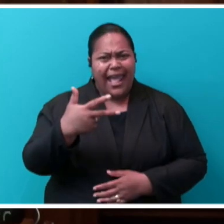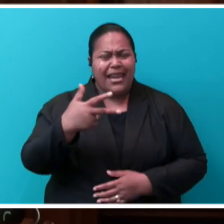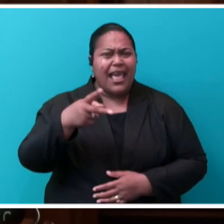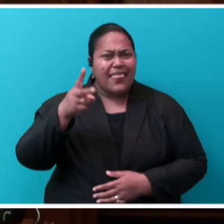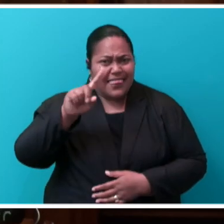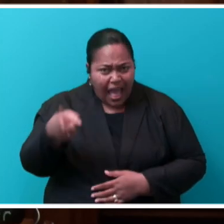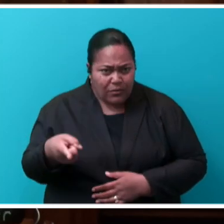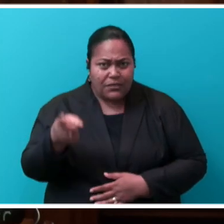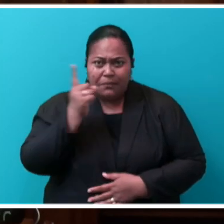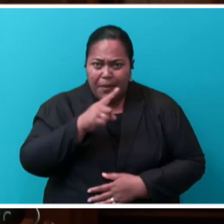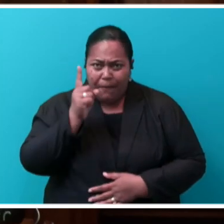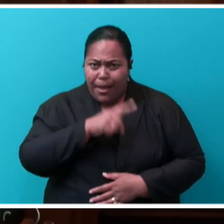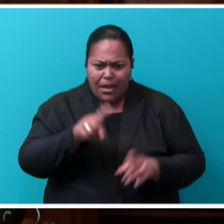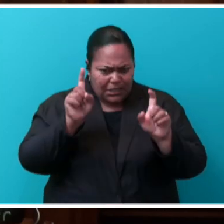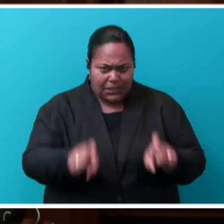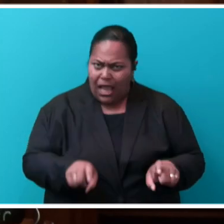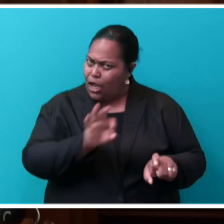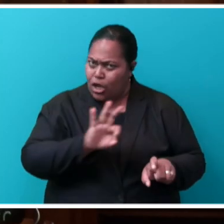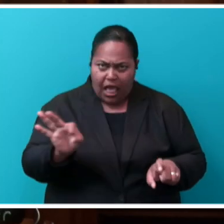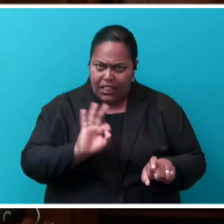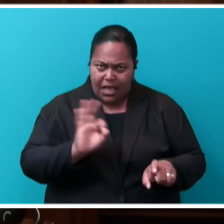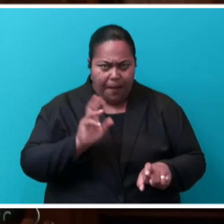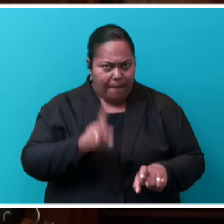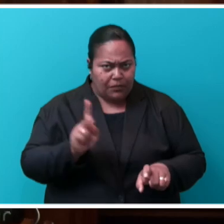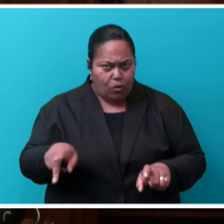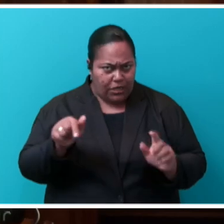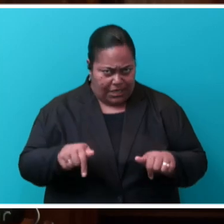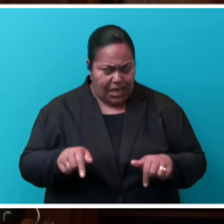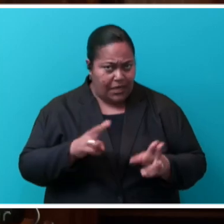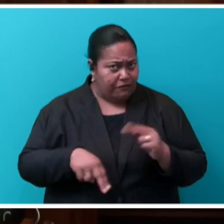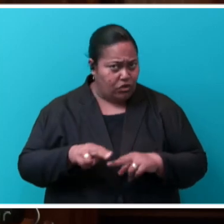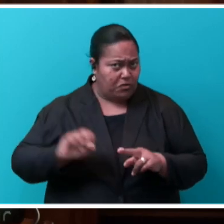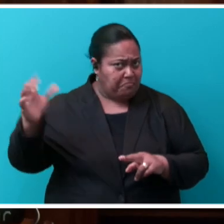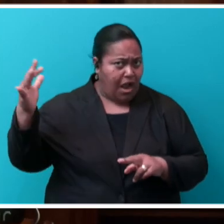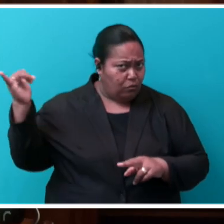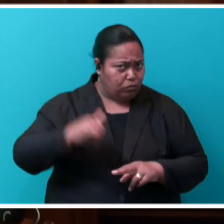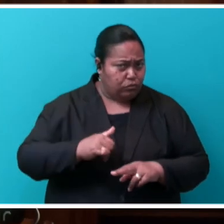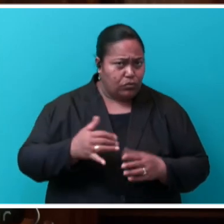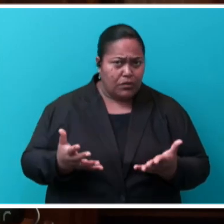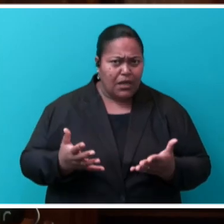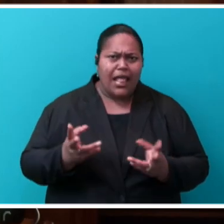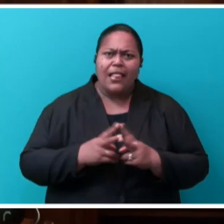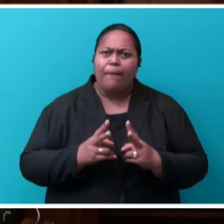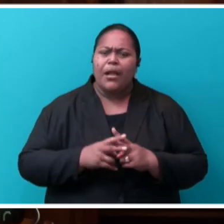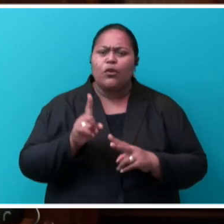Honorable Minister Tikundundua. This number has doubled within 1 year, as reports